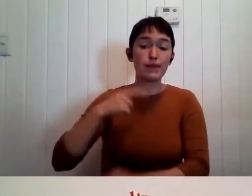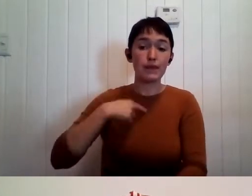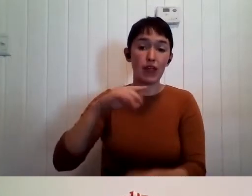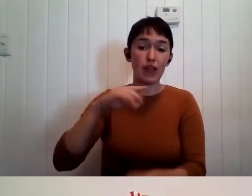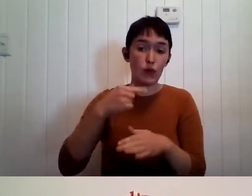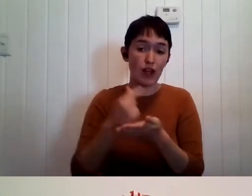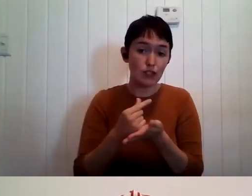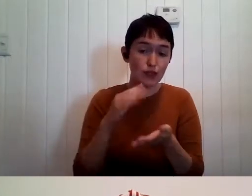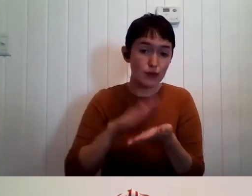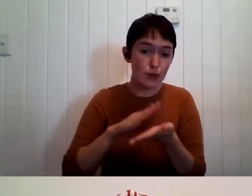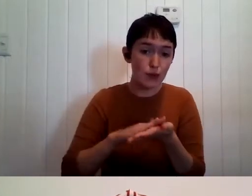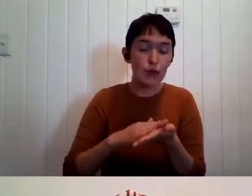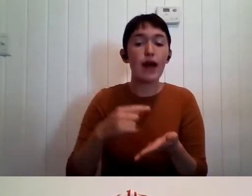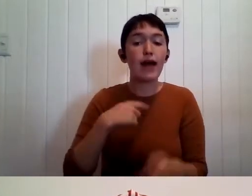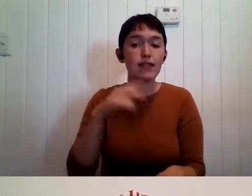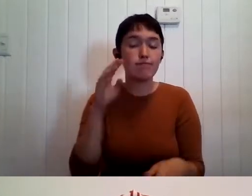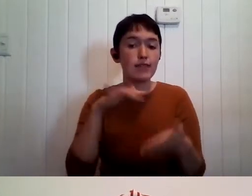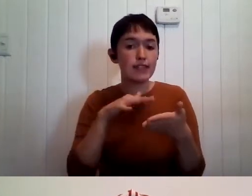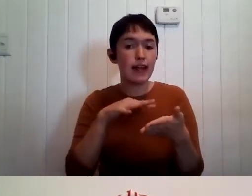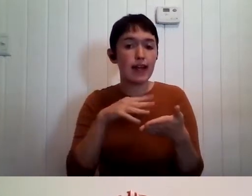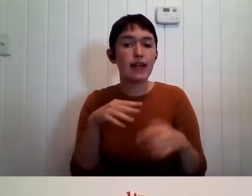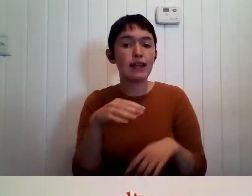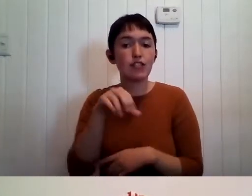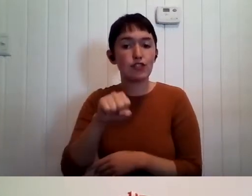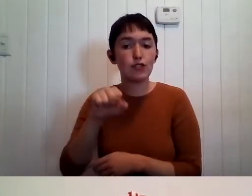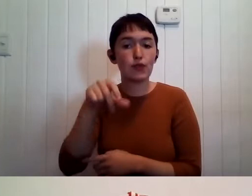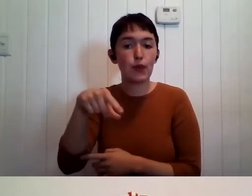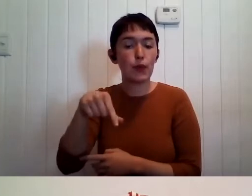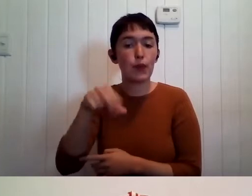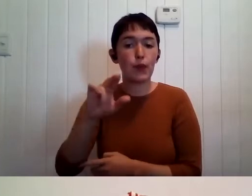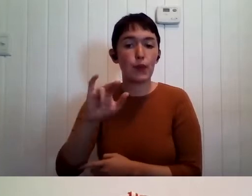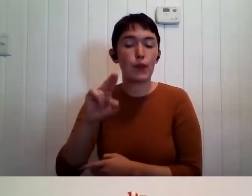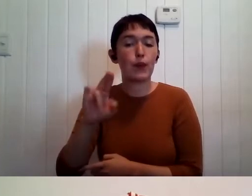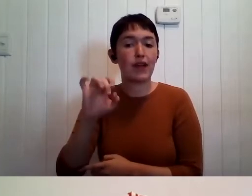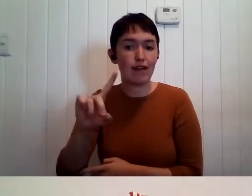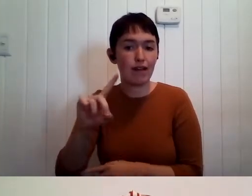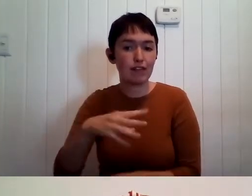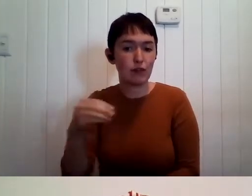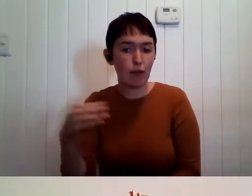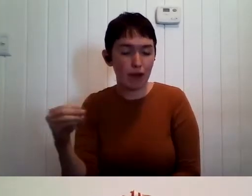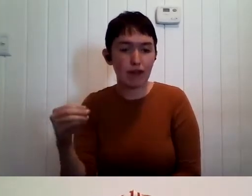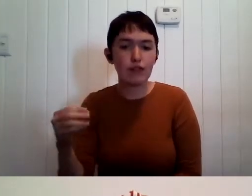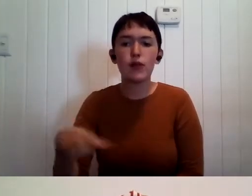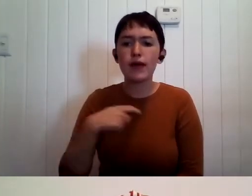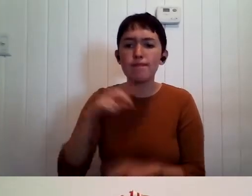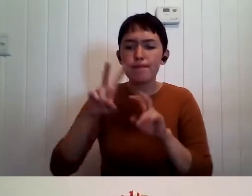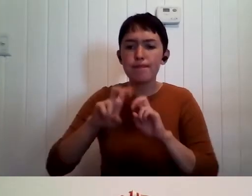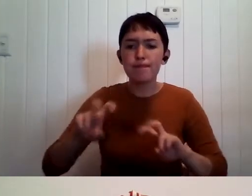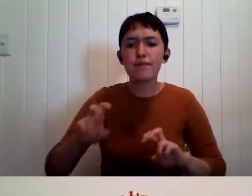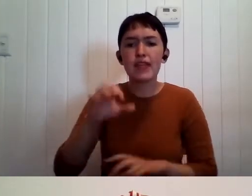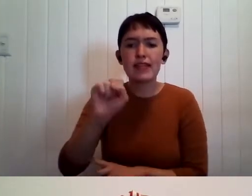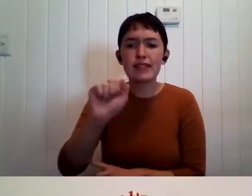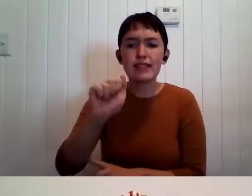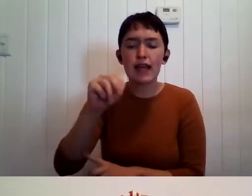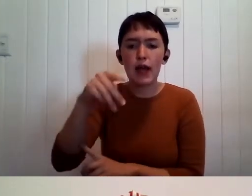of what I did, I would basically be taking a squid sample or maybe a bacteria sample, and I would squish it up,